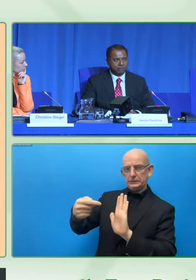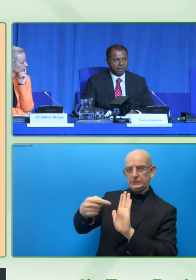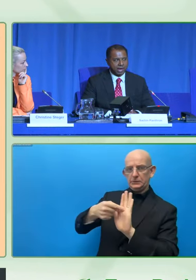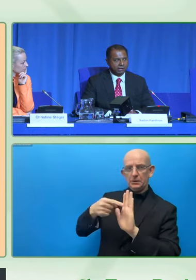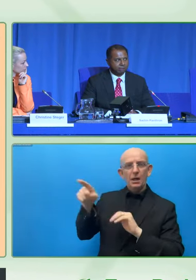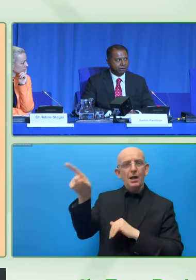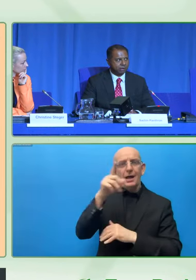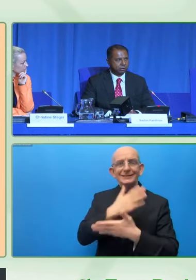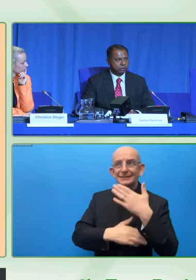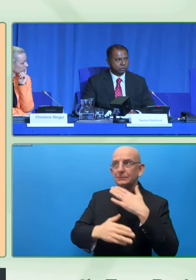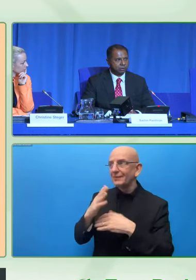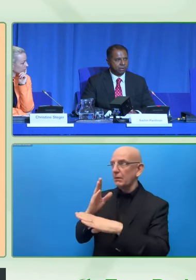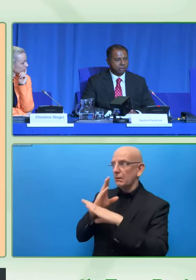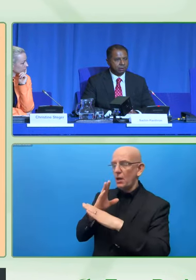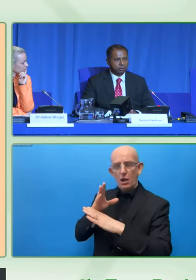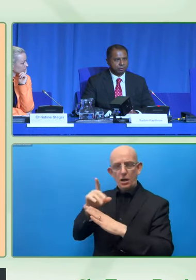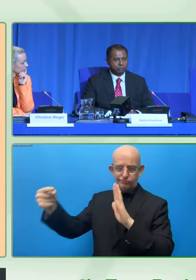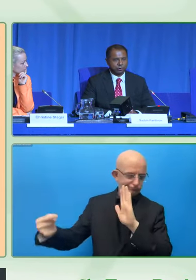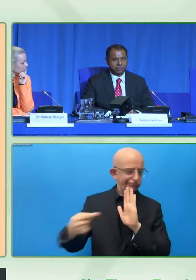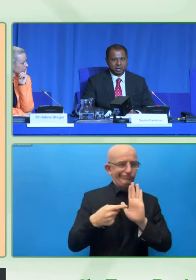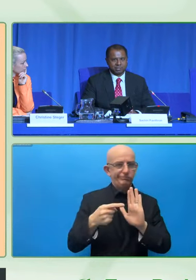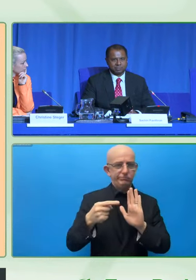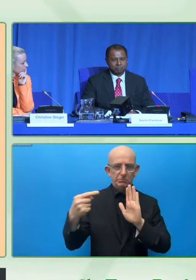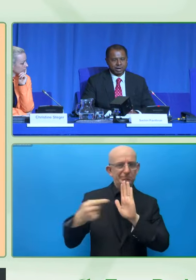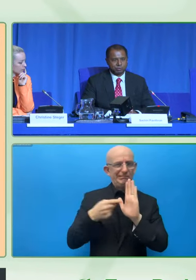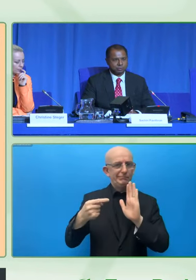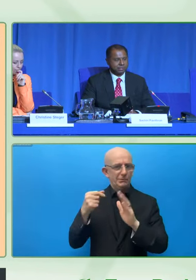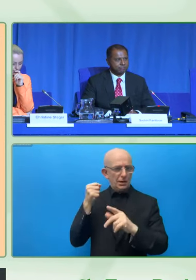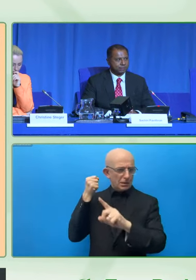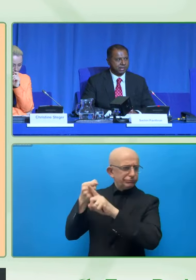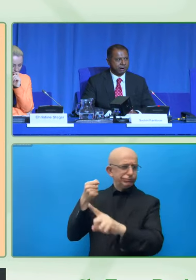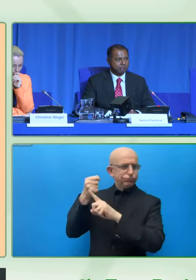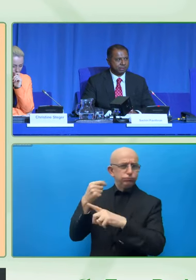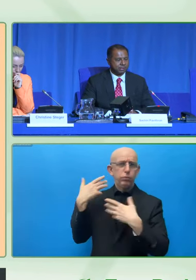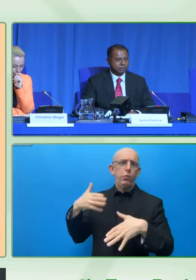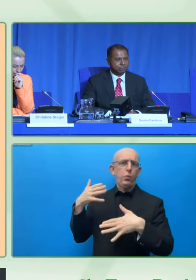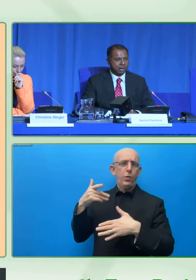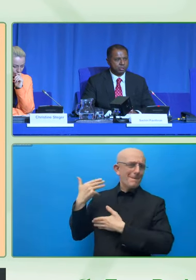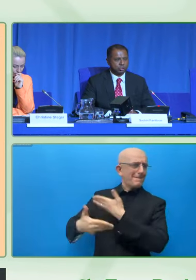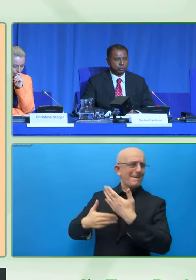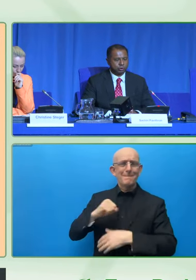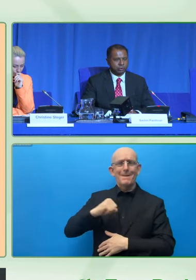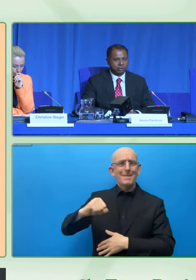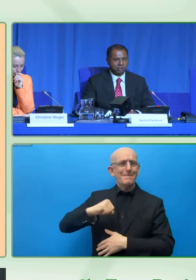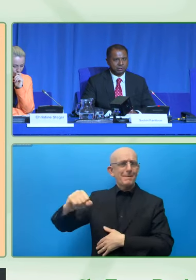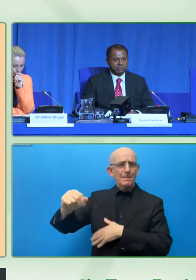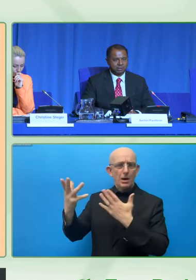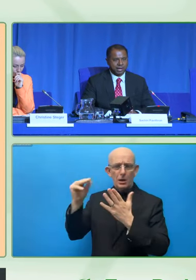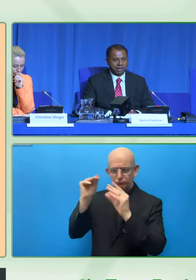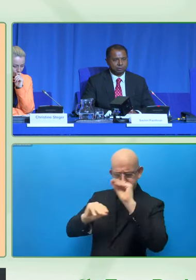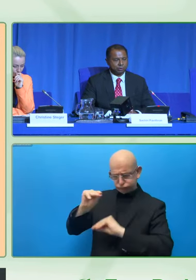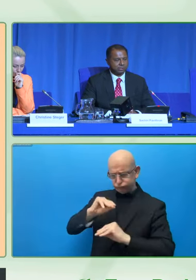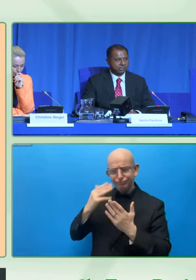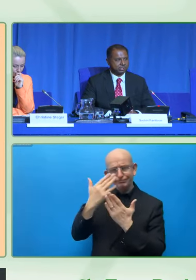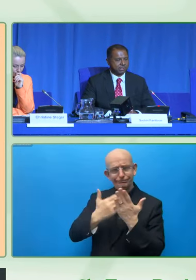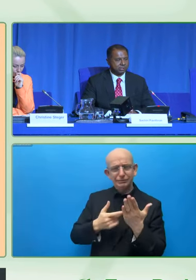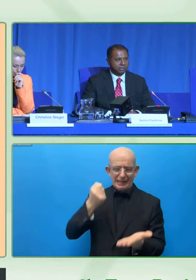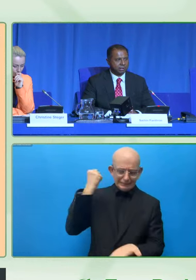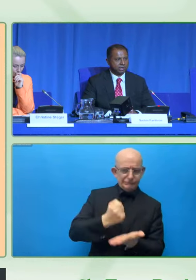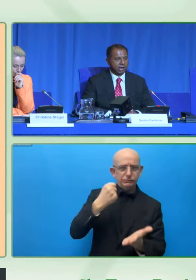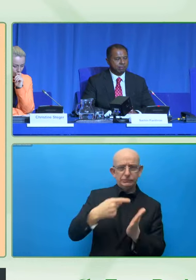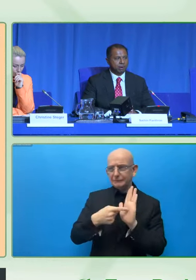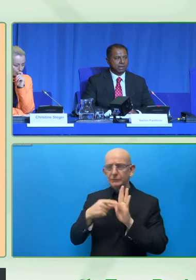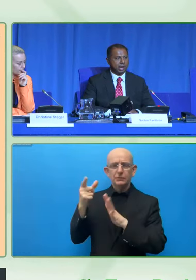in being activated to protest, grassroots efforts, everything to make sure that those